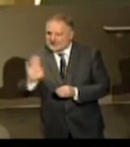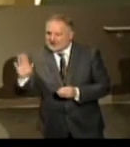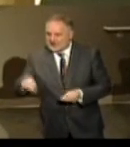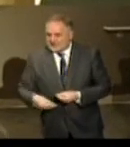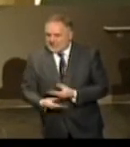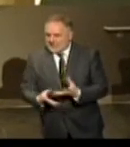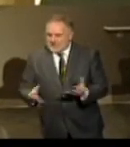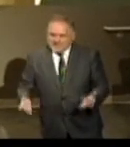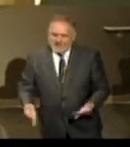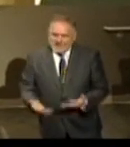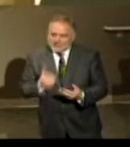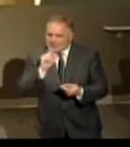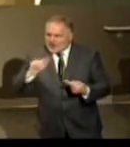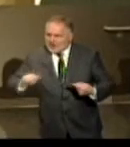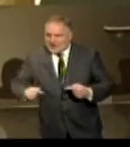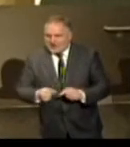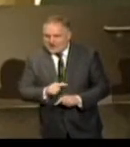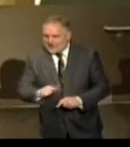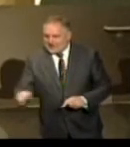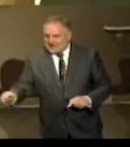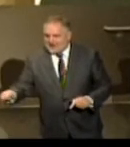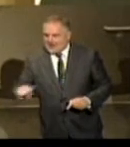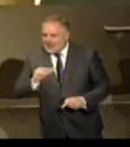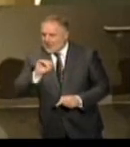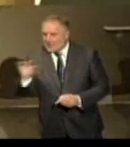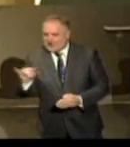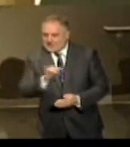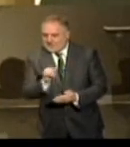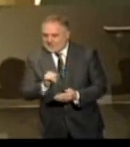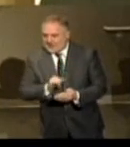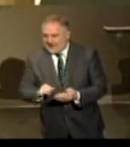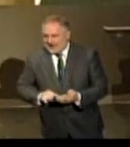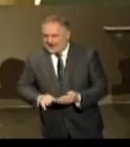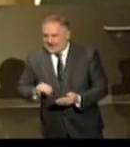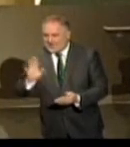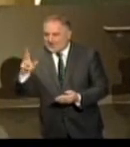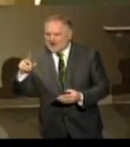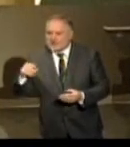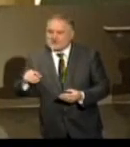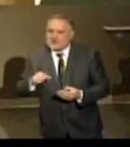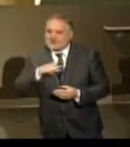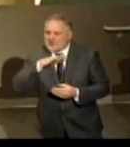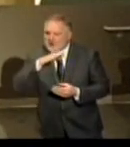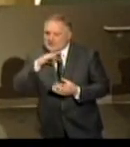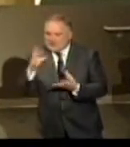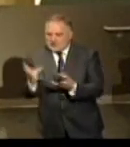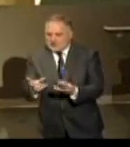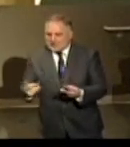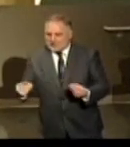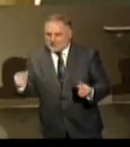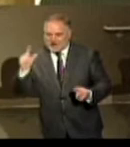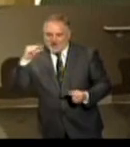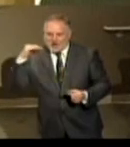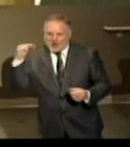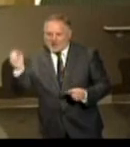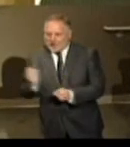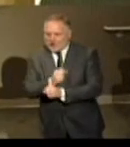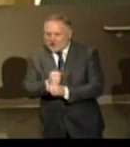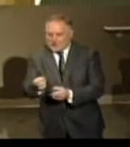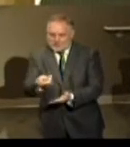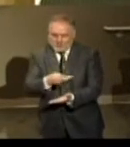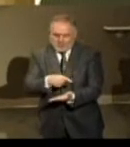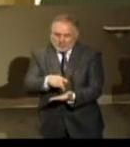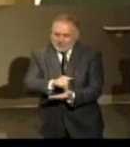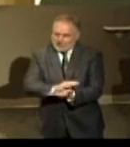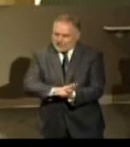The flames shall not hurt thee, I only design thy draws to consume and thy